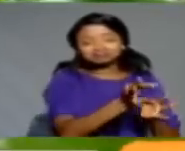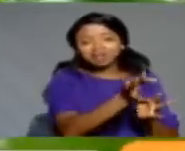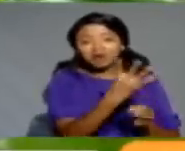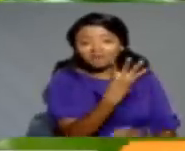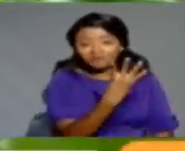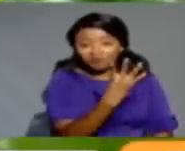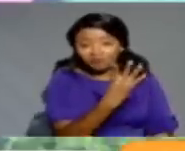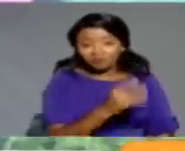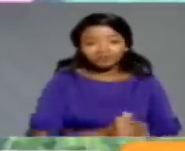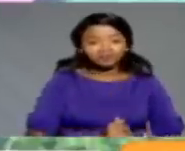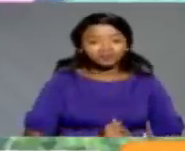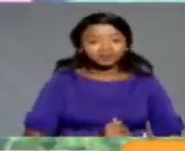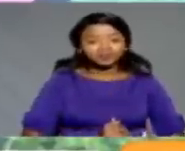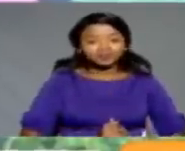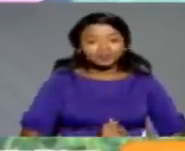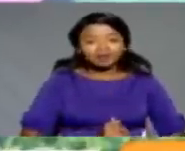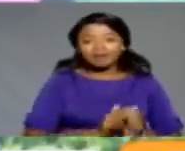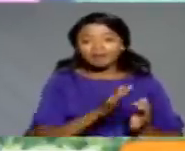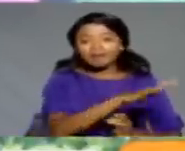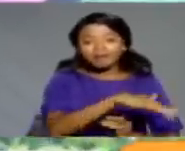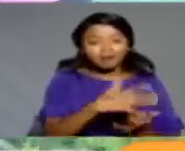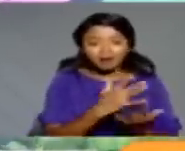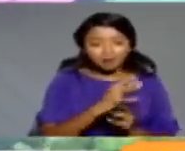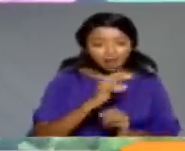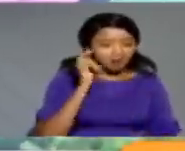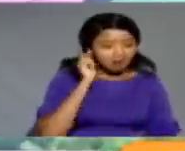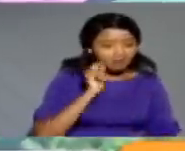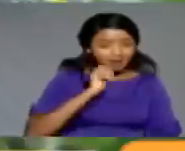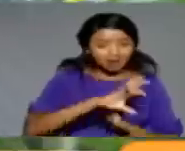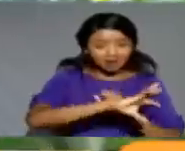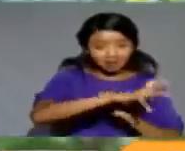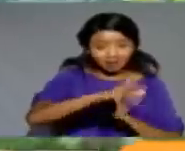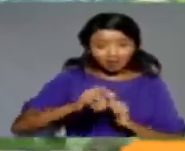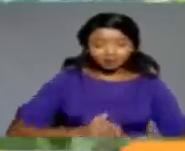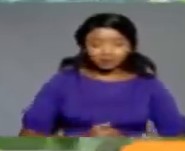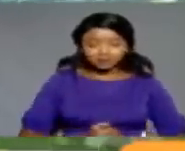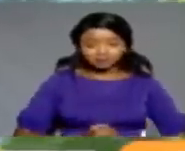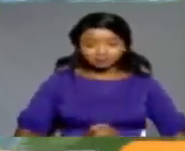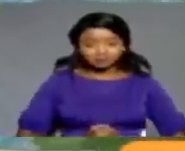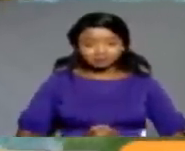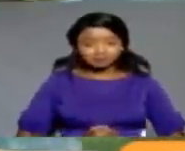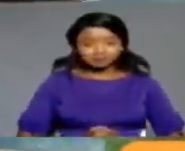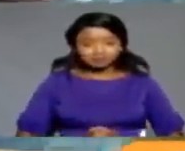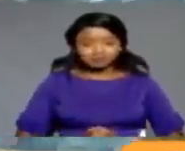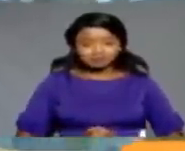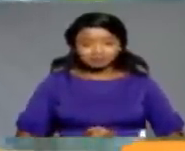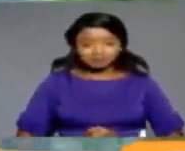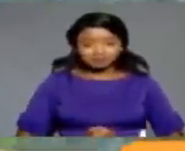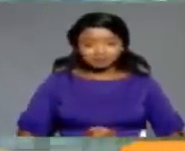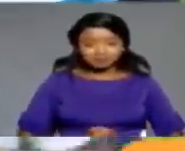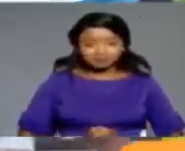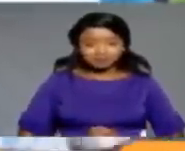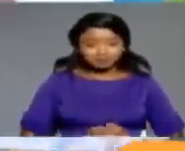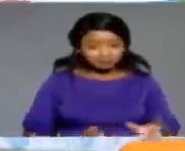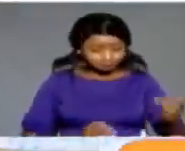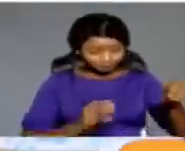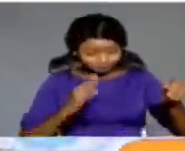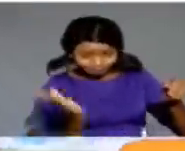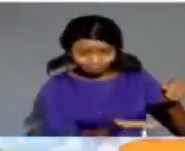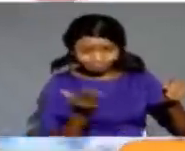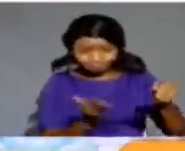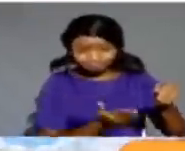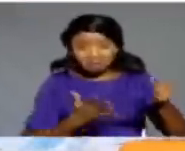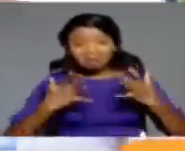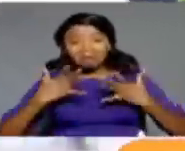in Nandi County. And as the jagged edges of the saw unapologetically cut through the stems of the tea bushes, the